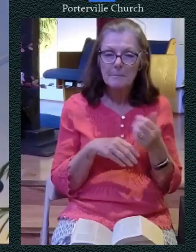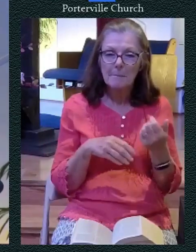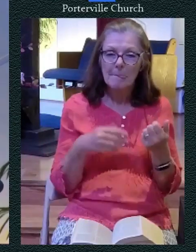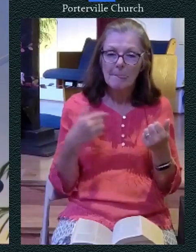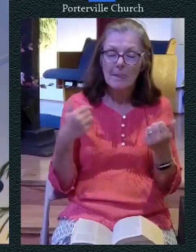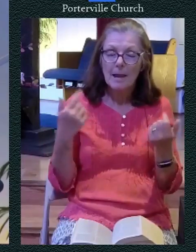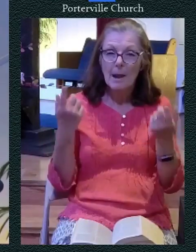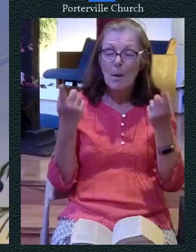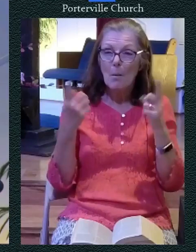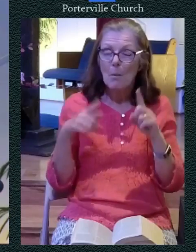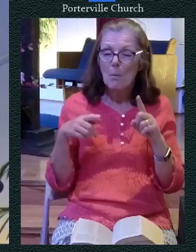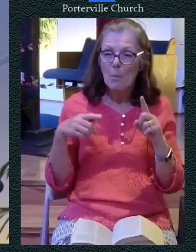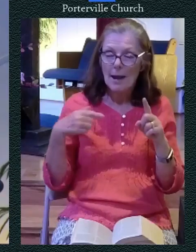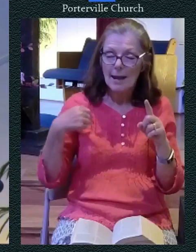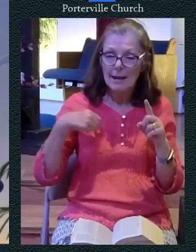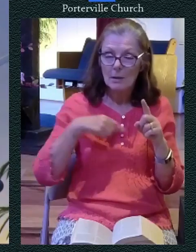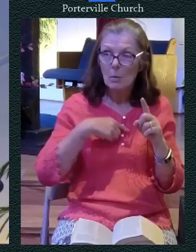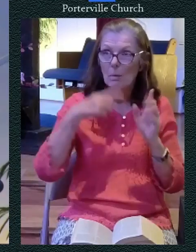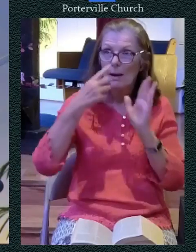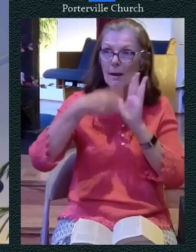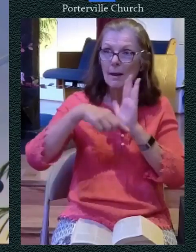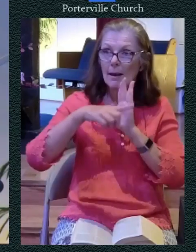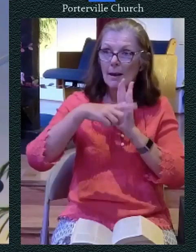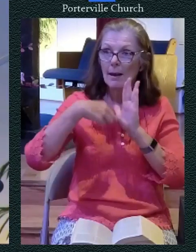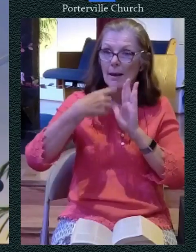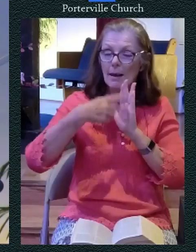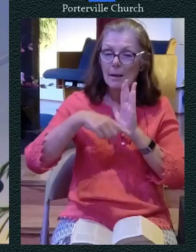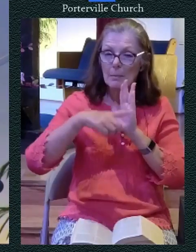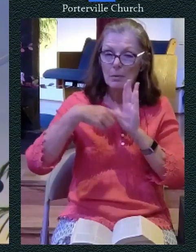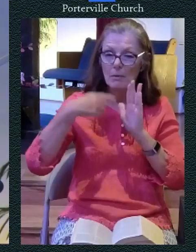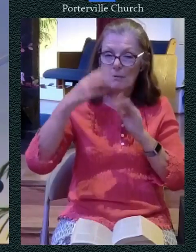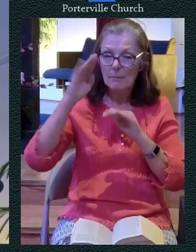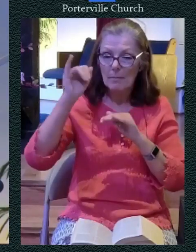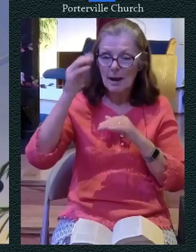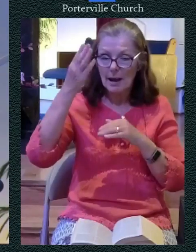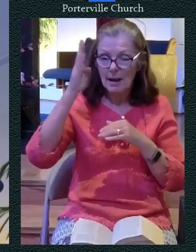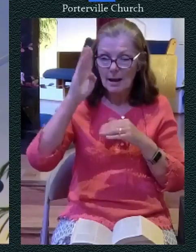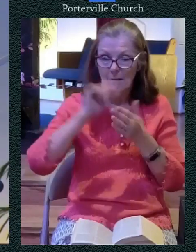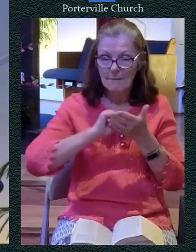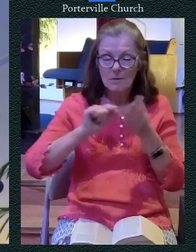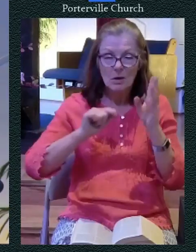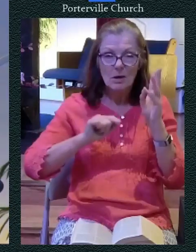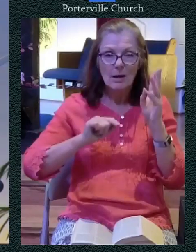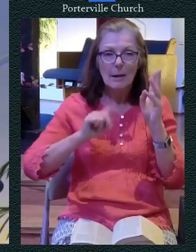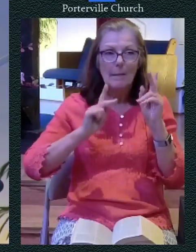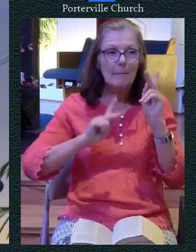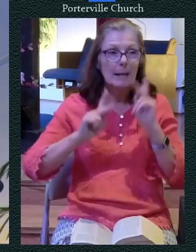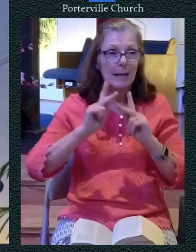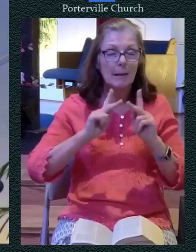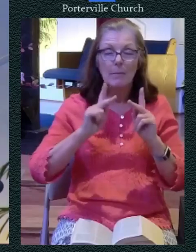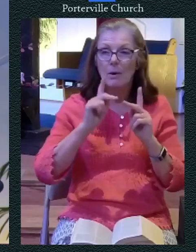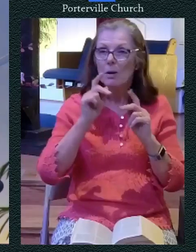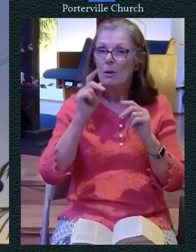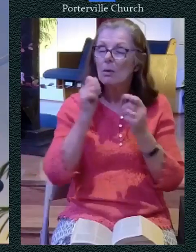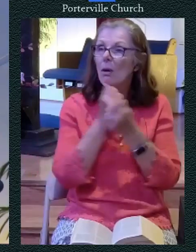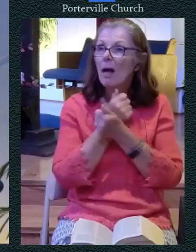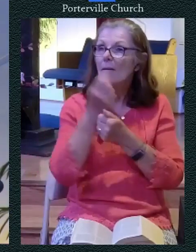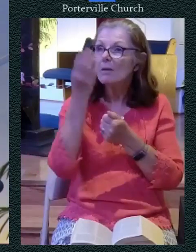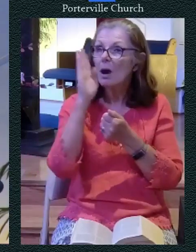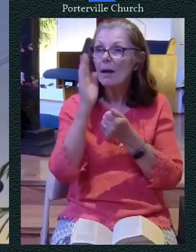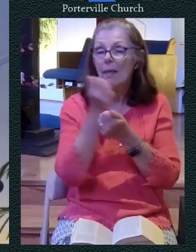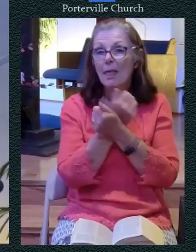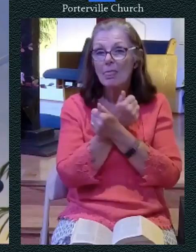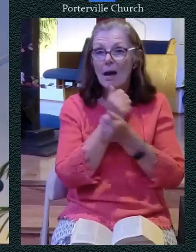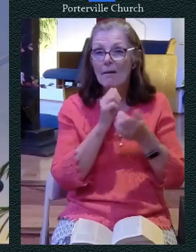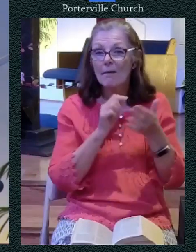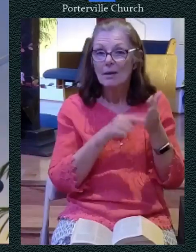is Hebrews chapter 12, verse 5. Verse 6, for those whom the Lord loves, He disciplines, and He scourges